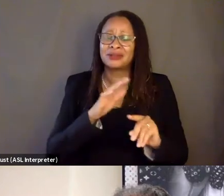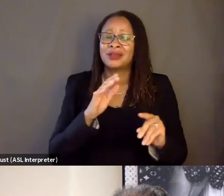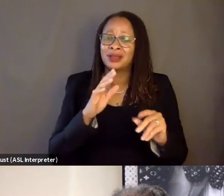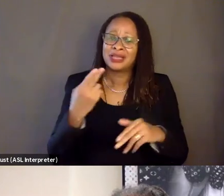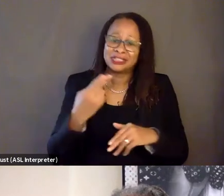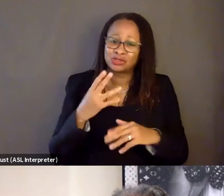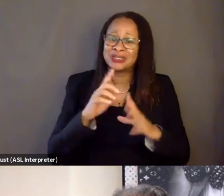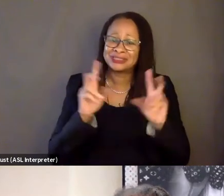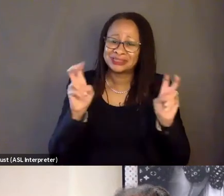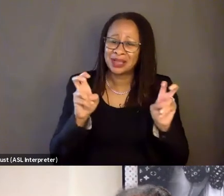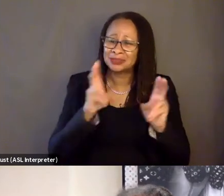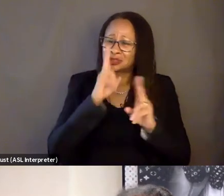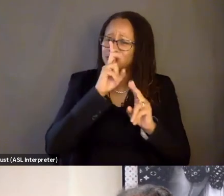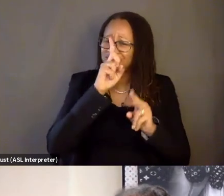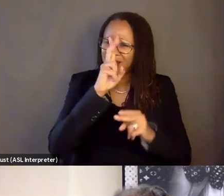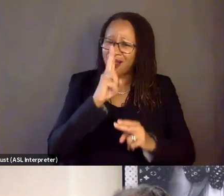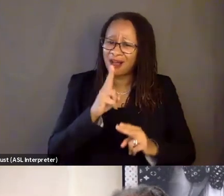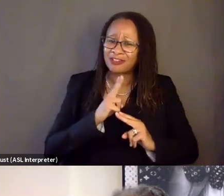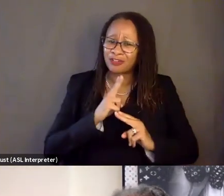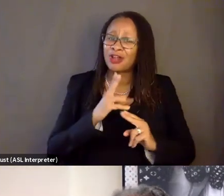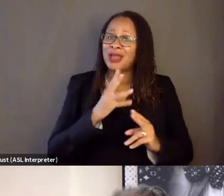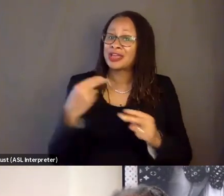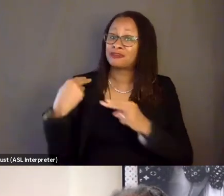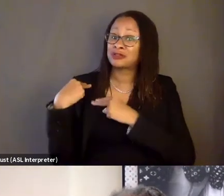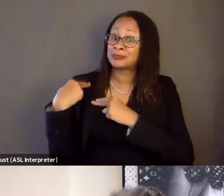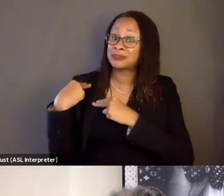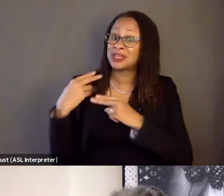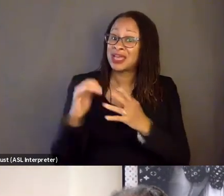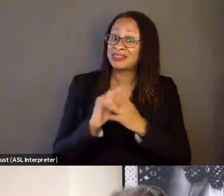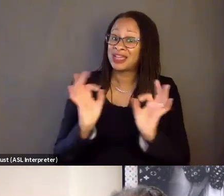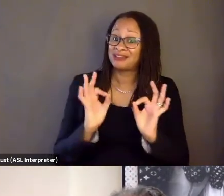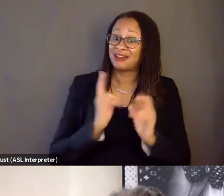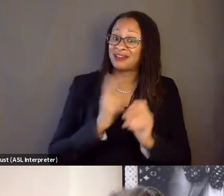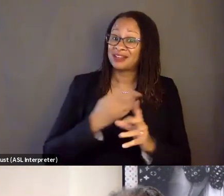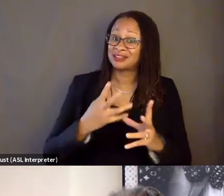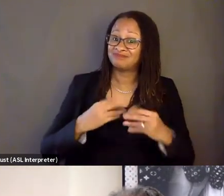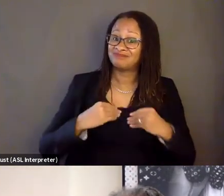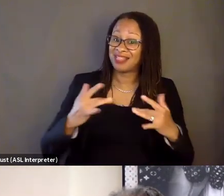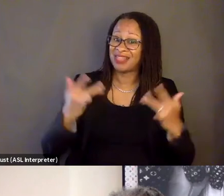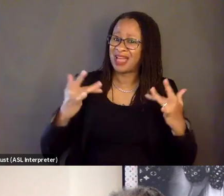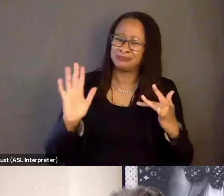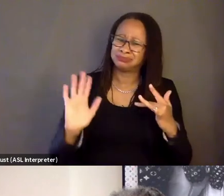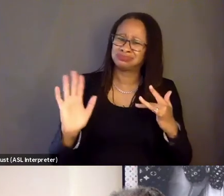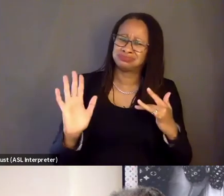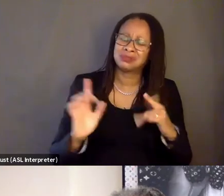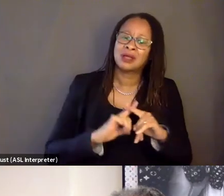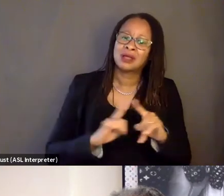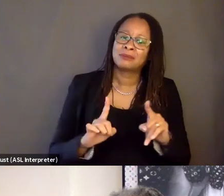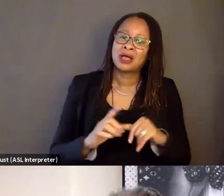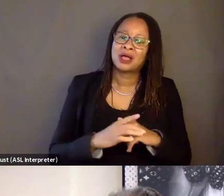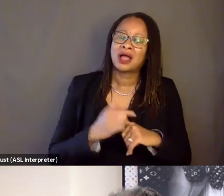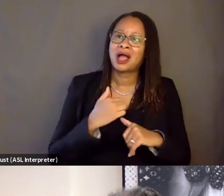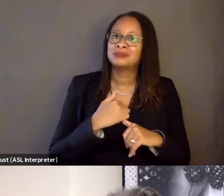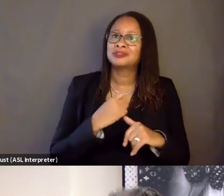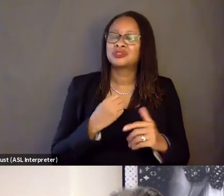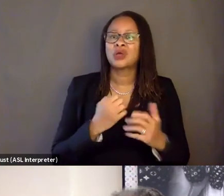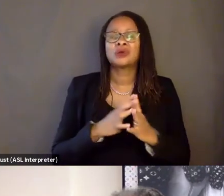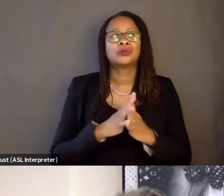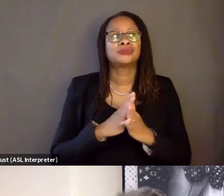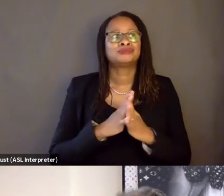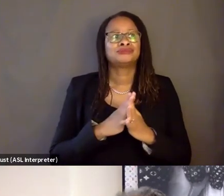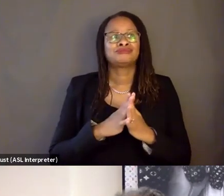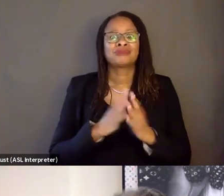It's an honor and it's a responsibility that none of us take lightly. But I'm so heartened by the